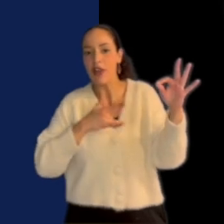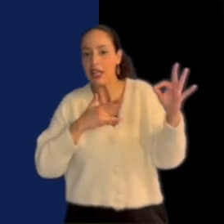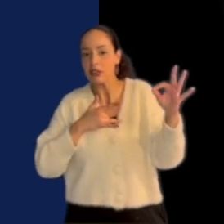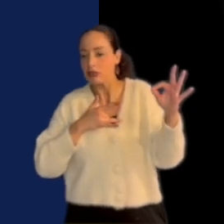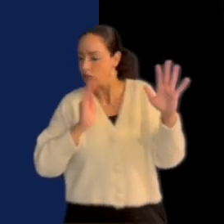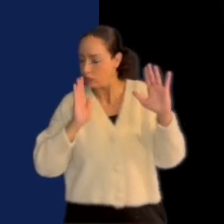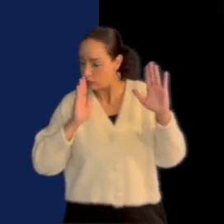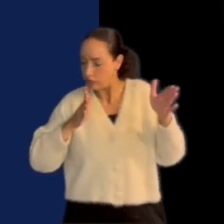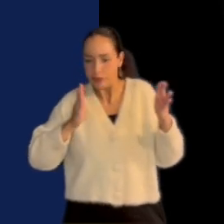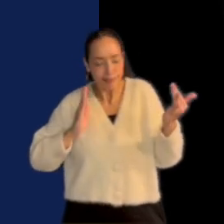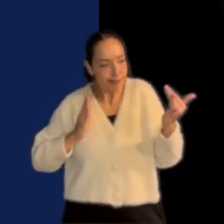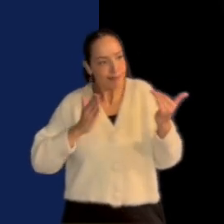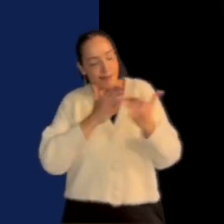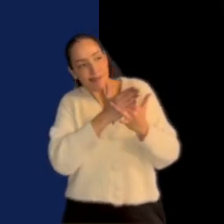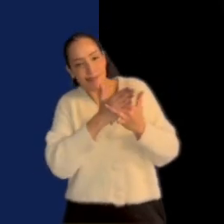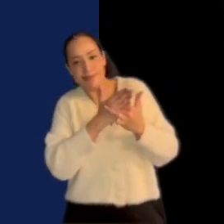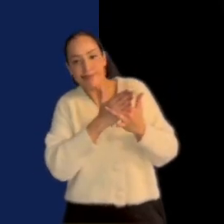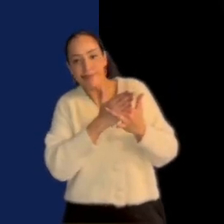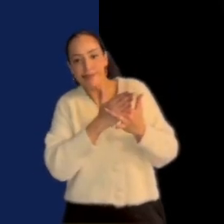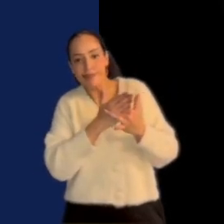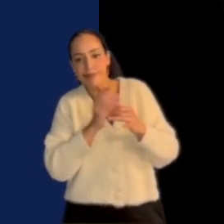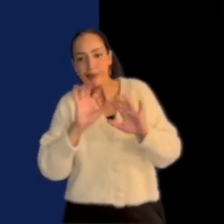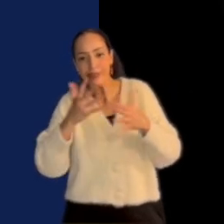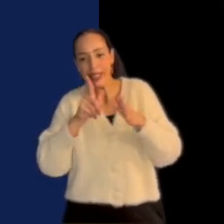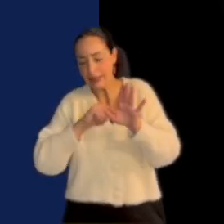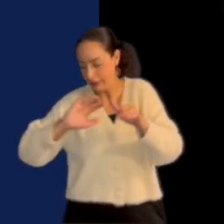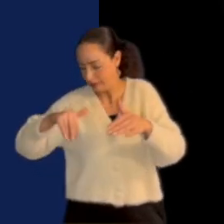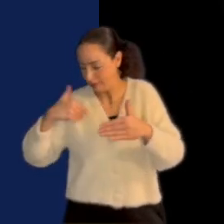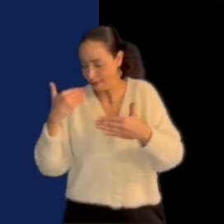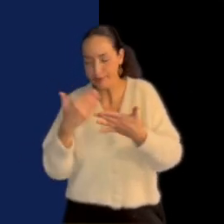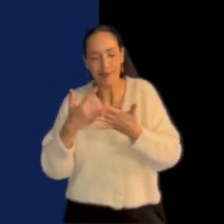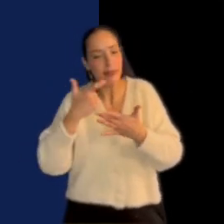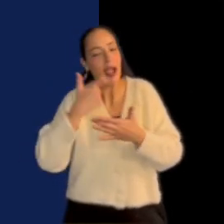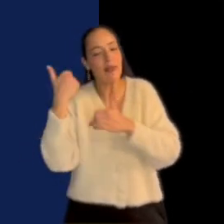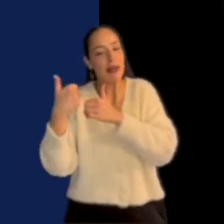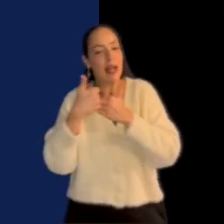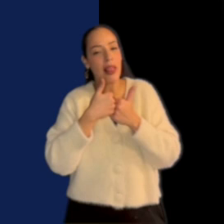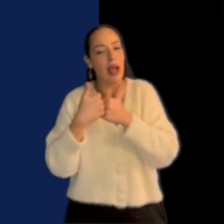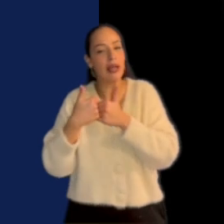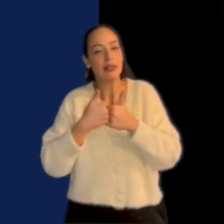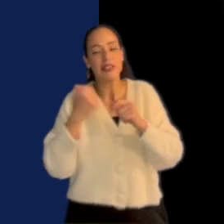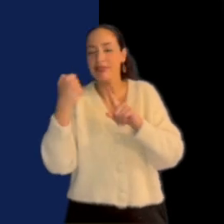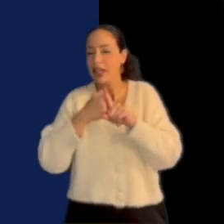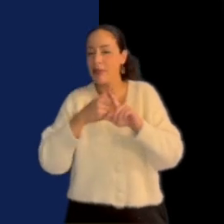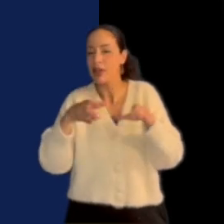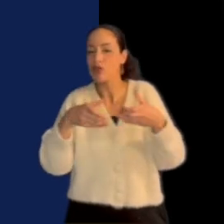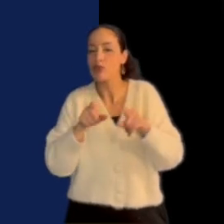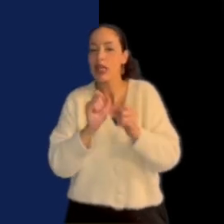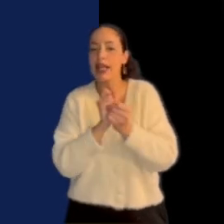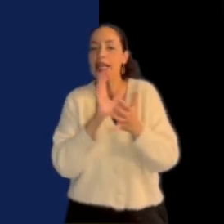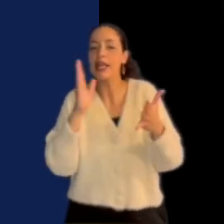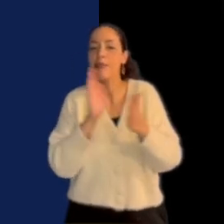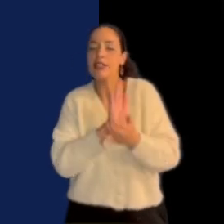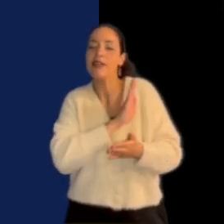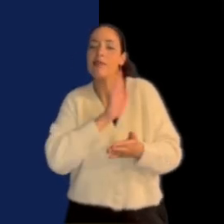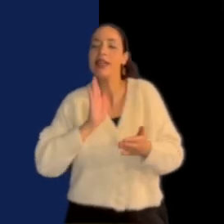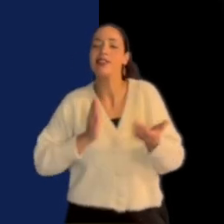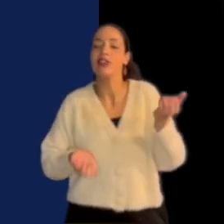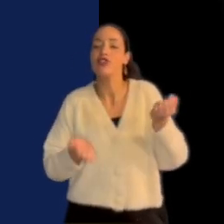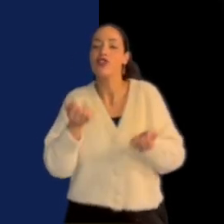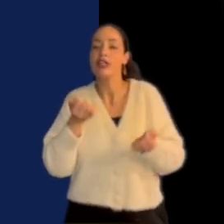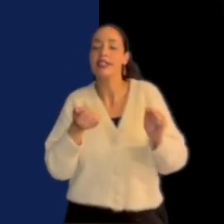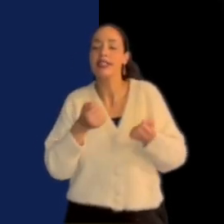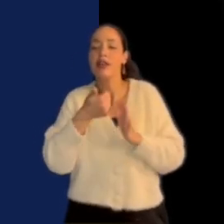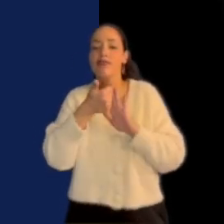Over the past decade, I've gone on to find allies in this work, campaign groups such as Liberty's Military Justice Programme and later the Centre for Military